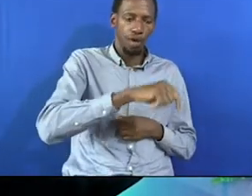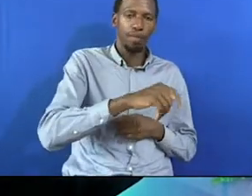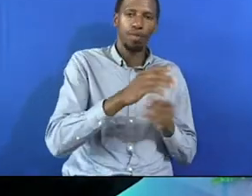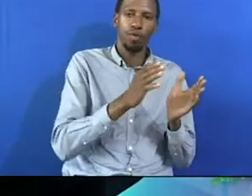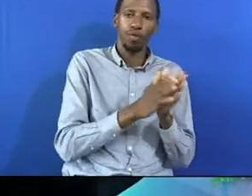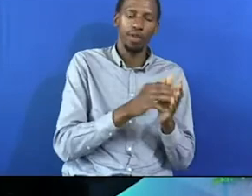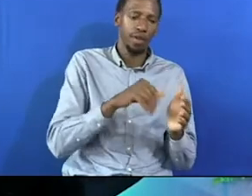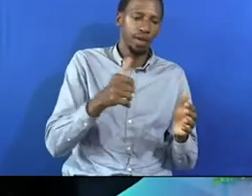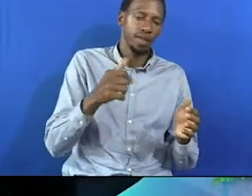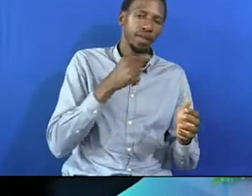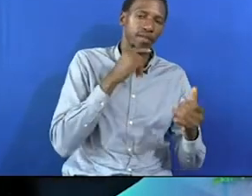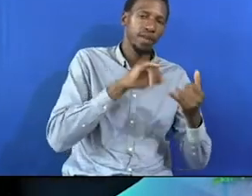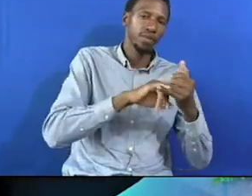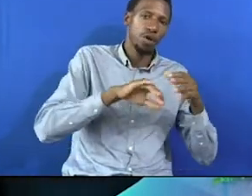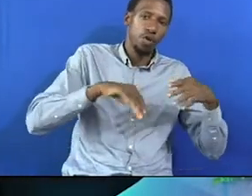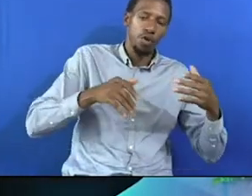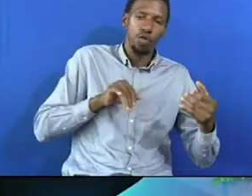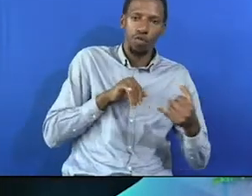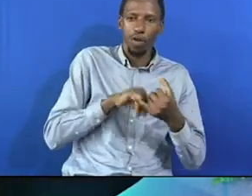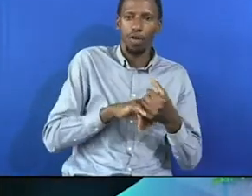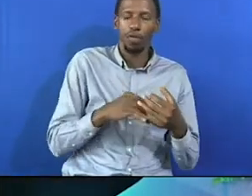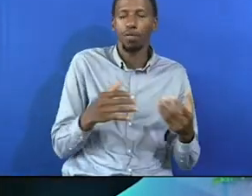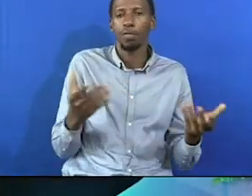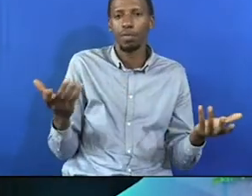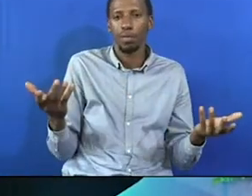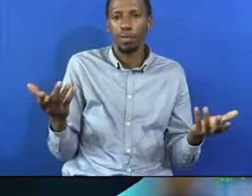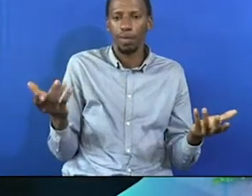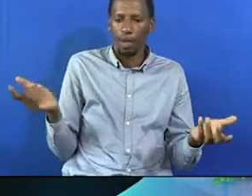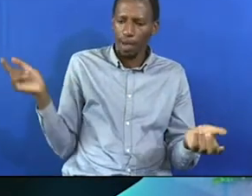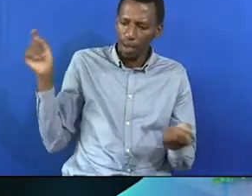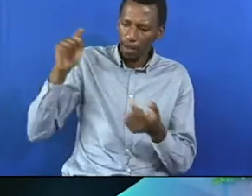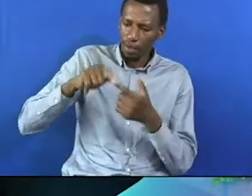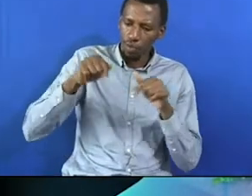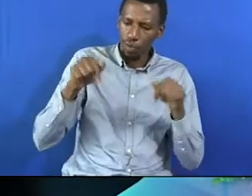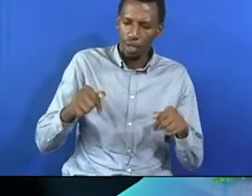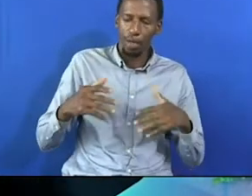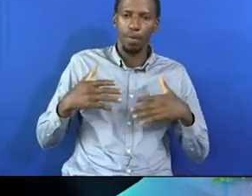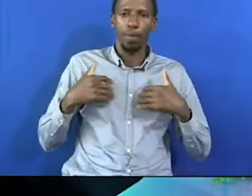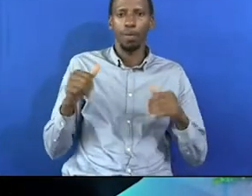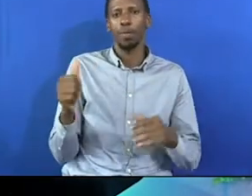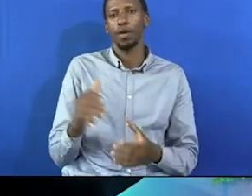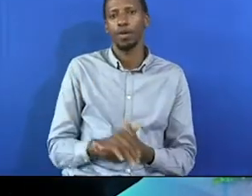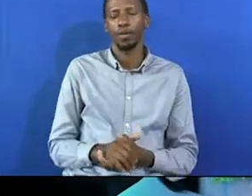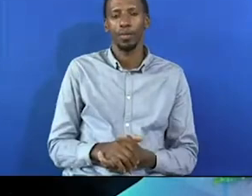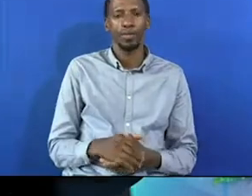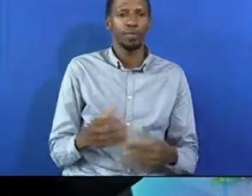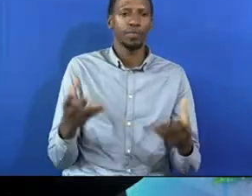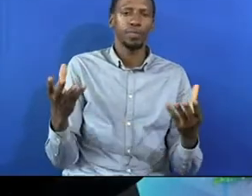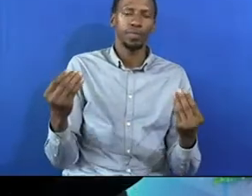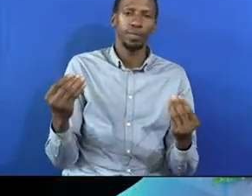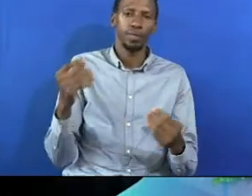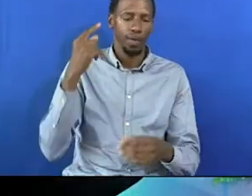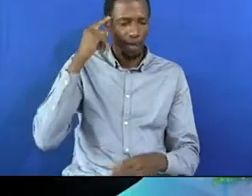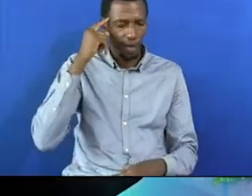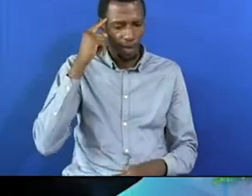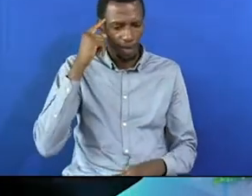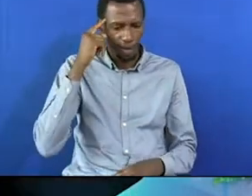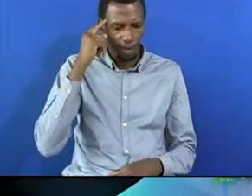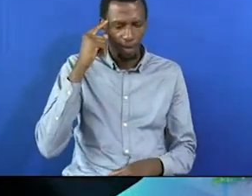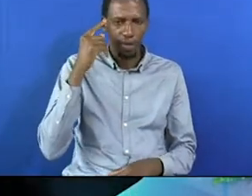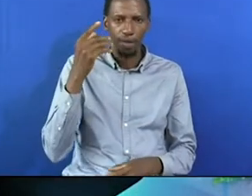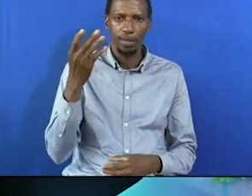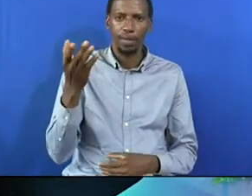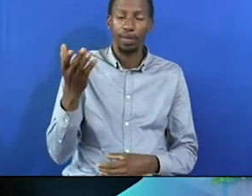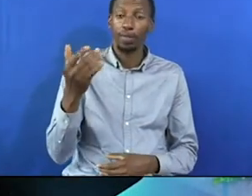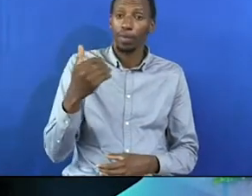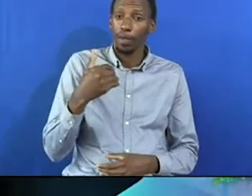spouse. And up to today, they have not recovered. While it is easy to think that, why can somebody marry? There